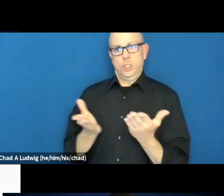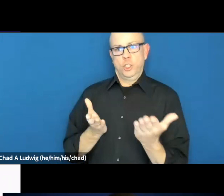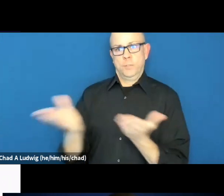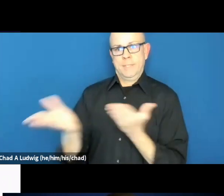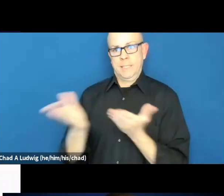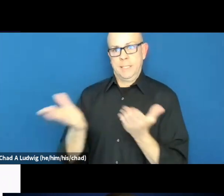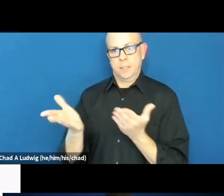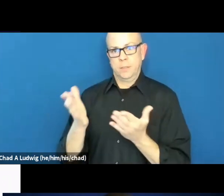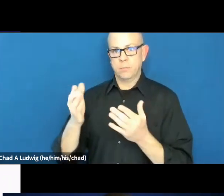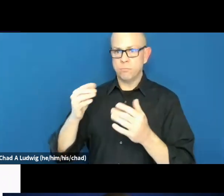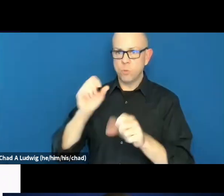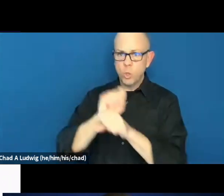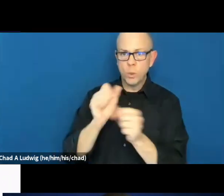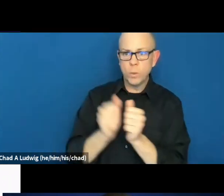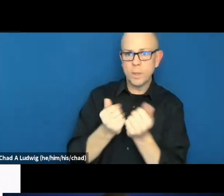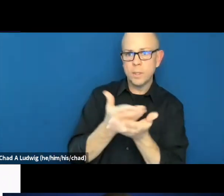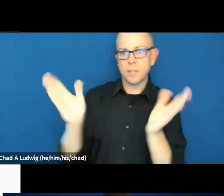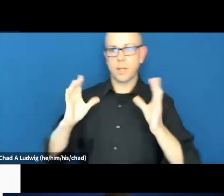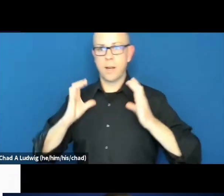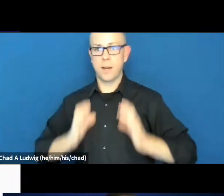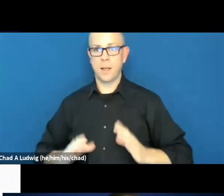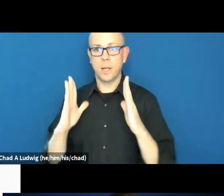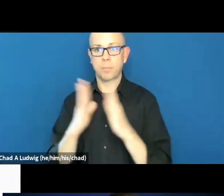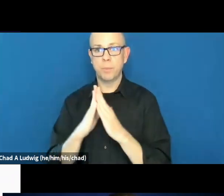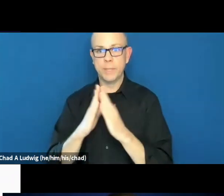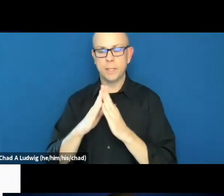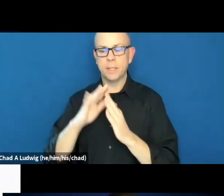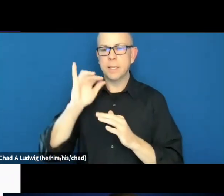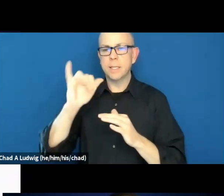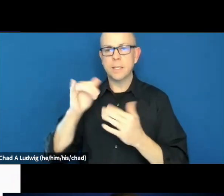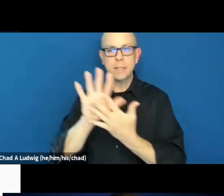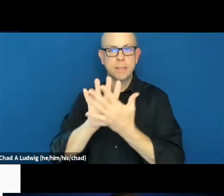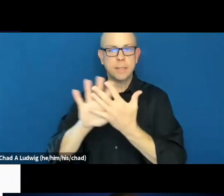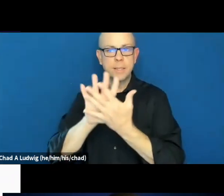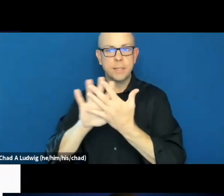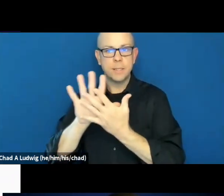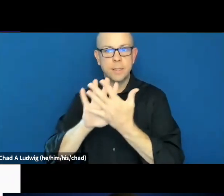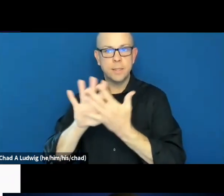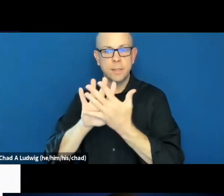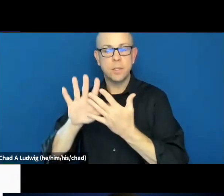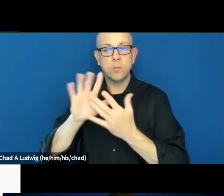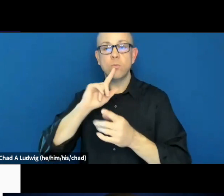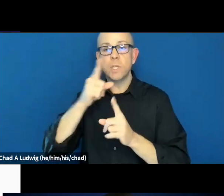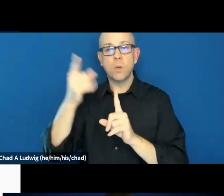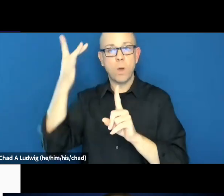position with us. So we could actually start serving clients within the community.